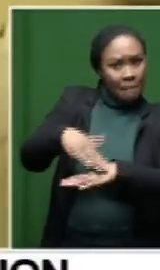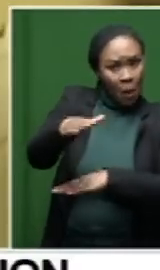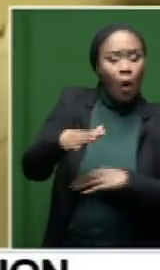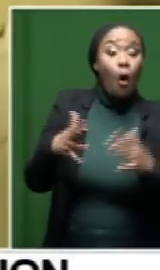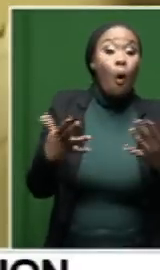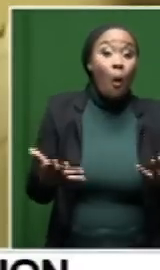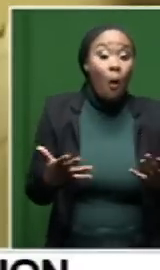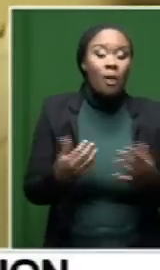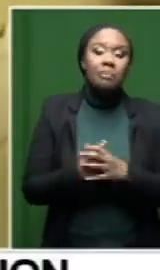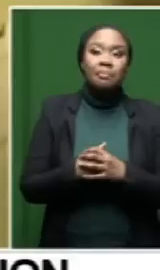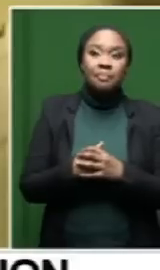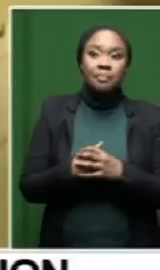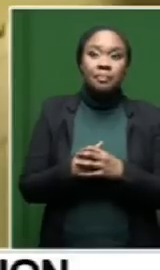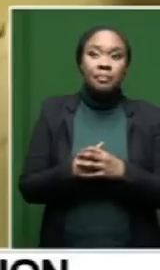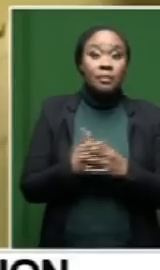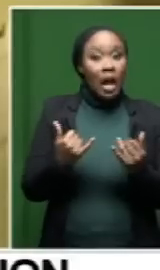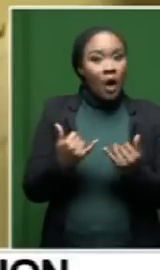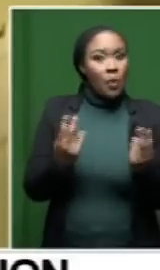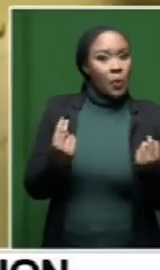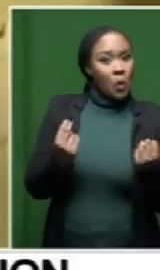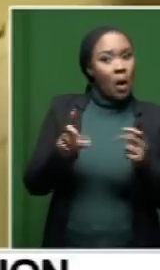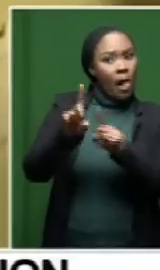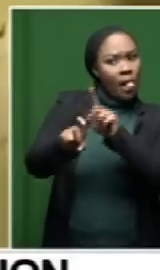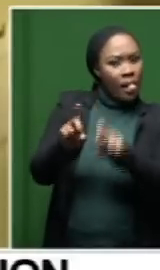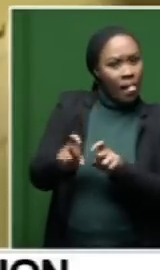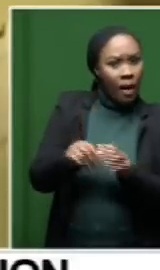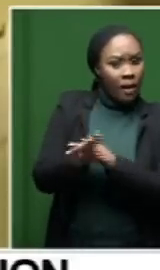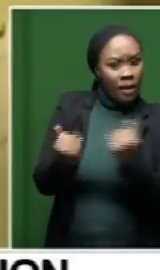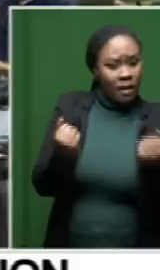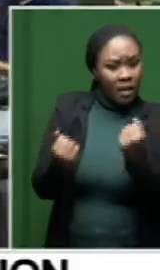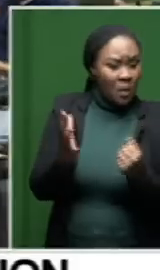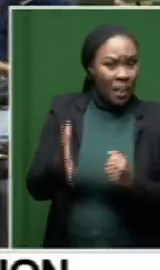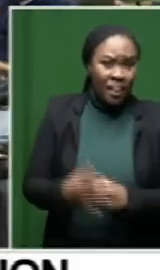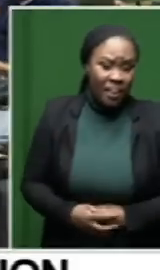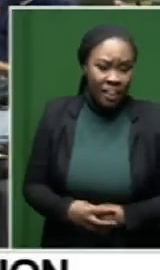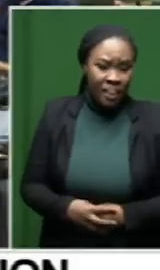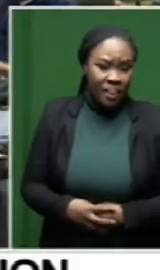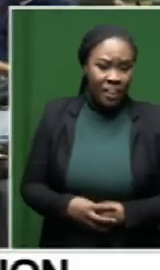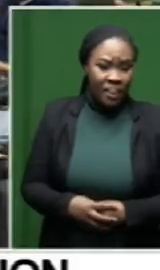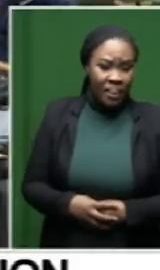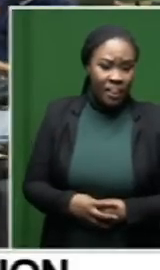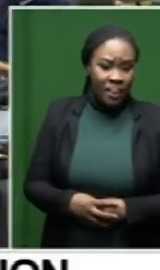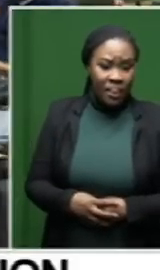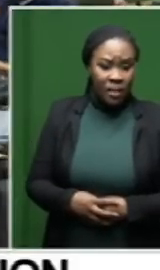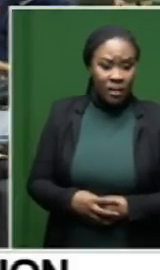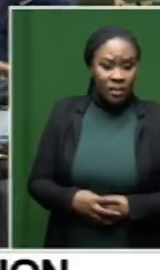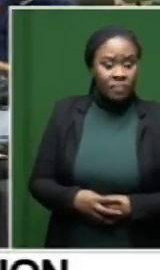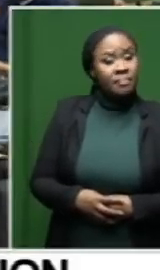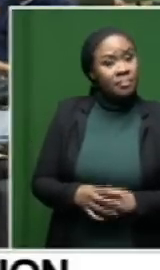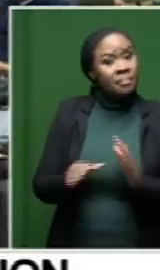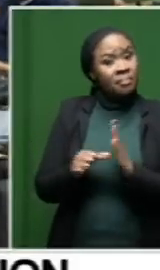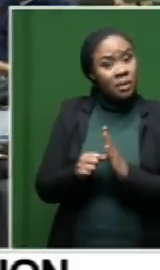would say, a new platform for new prosecutions. Mm-hmm. Now, insofar as the second question is concerned, which is creating new avenues for